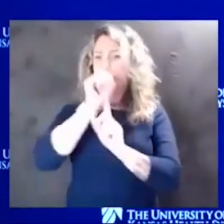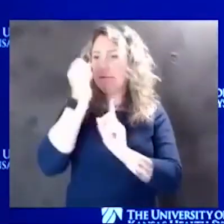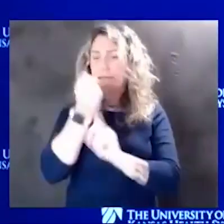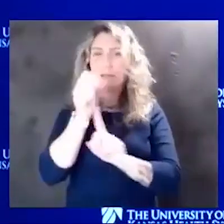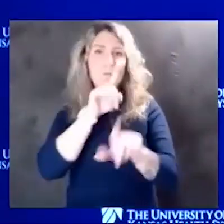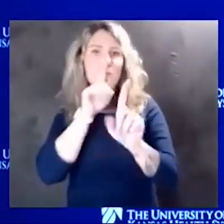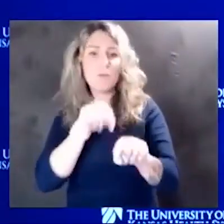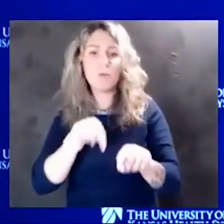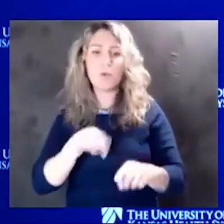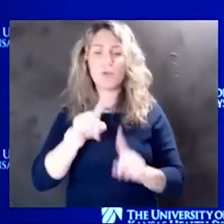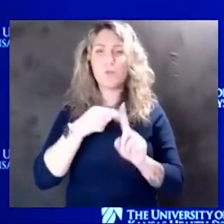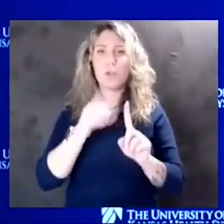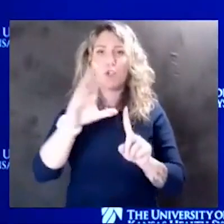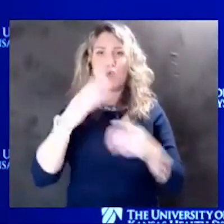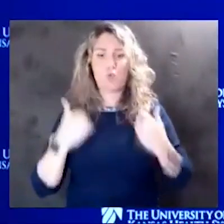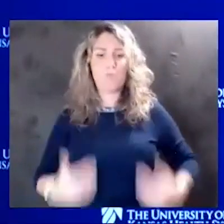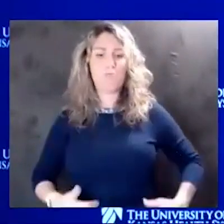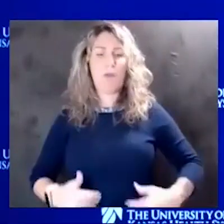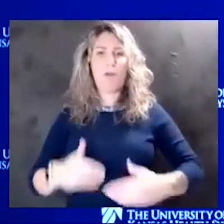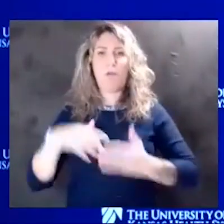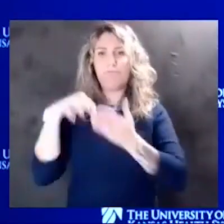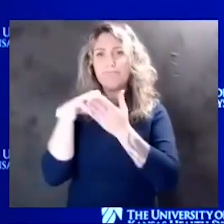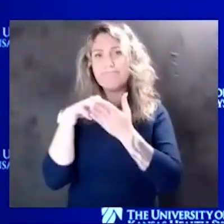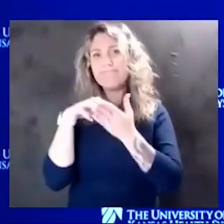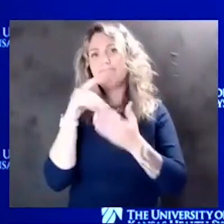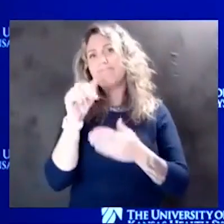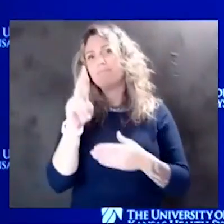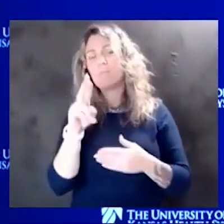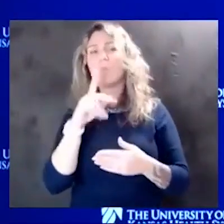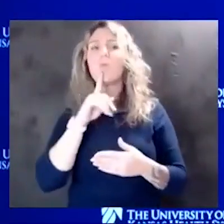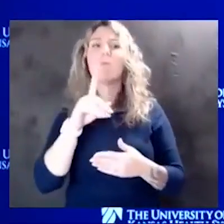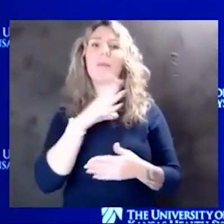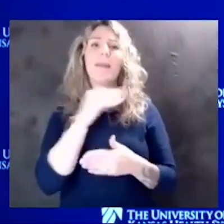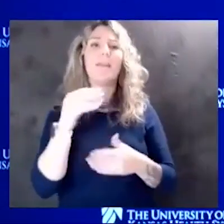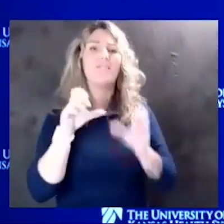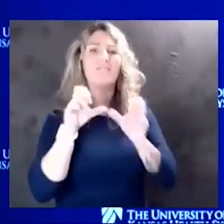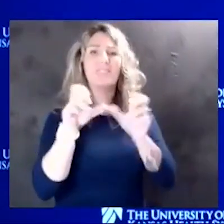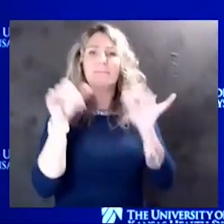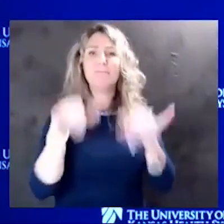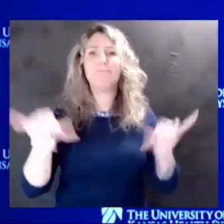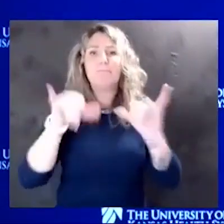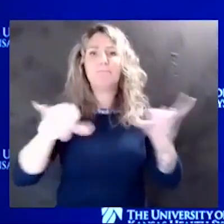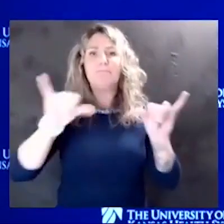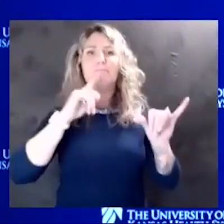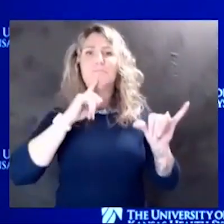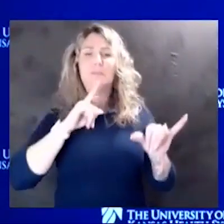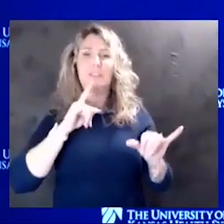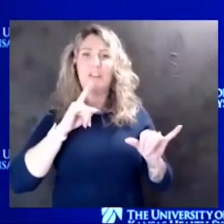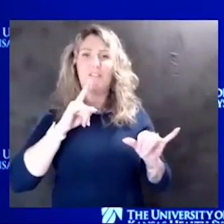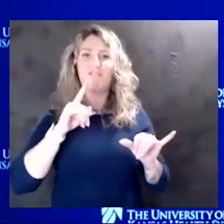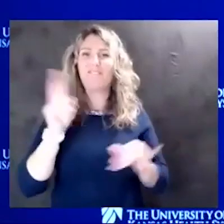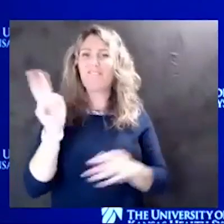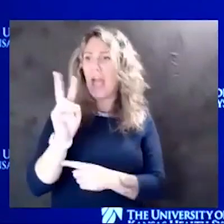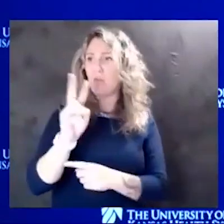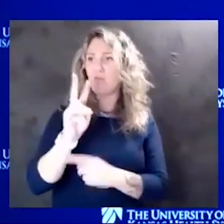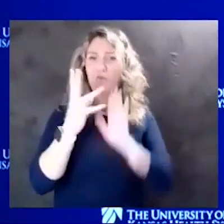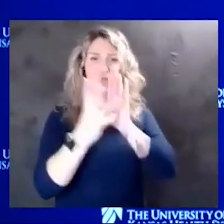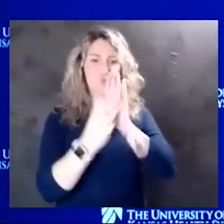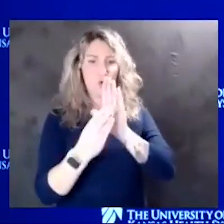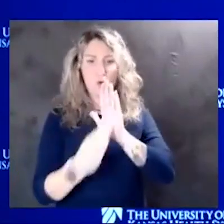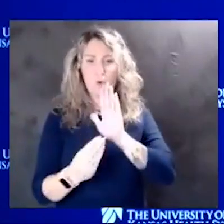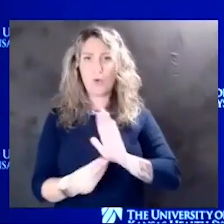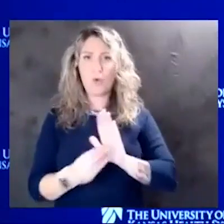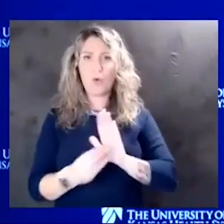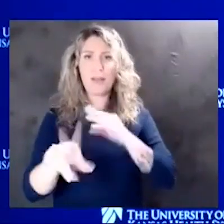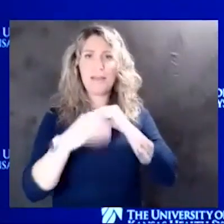immune compromised or immunosuppressed and you have continued viral replication, it just adds to that